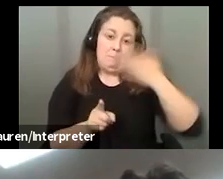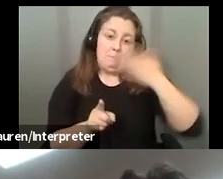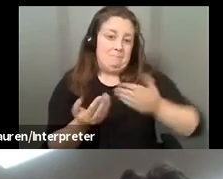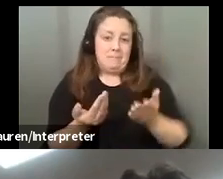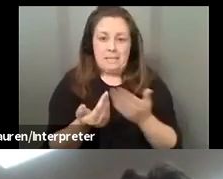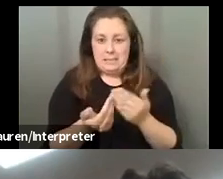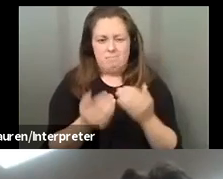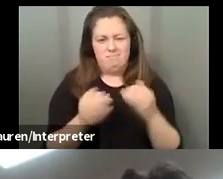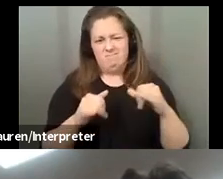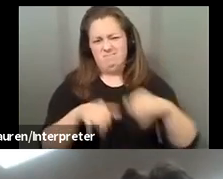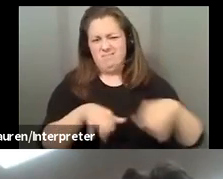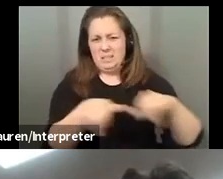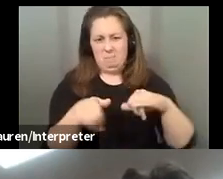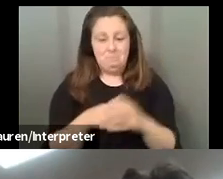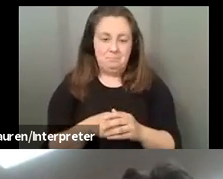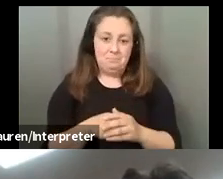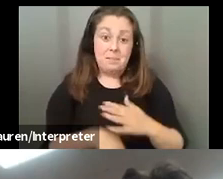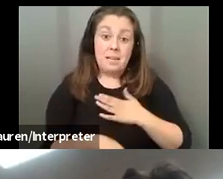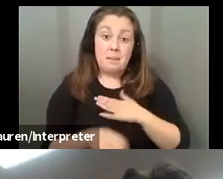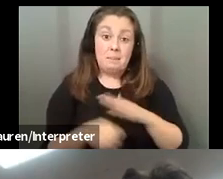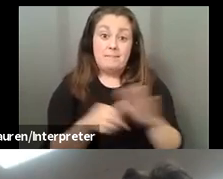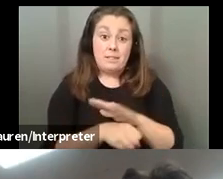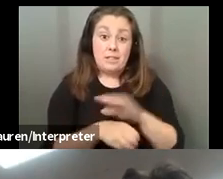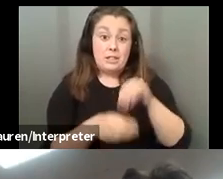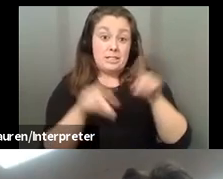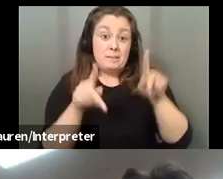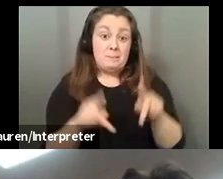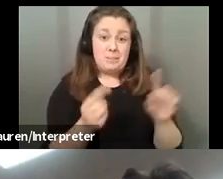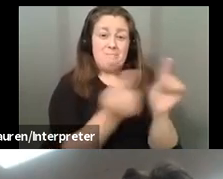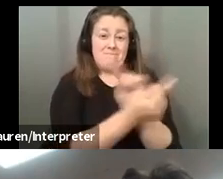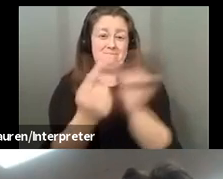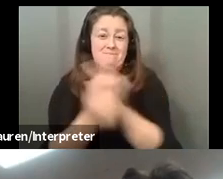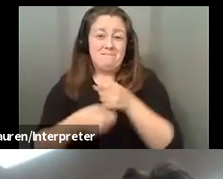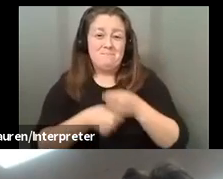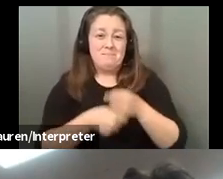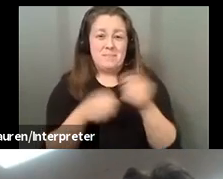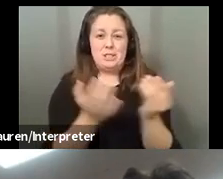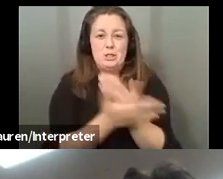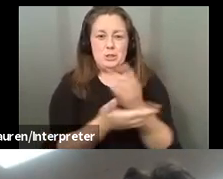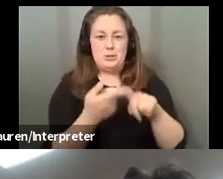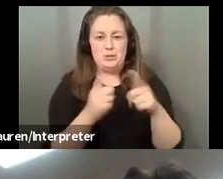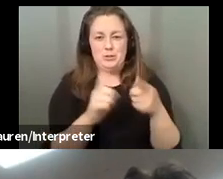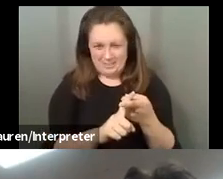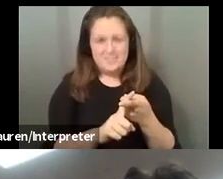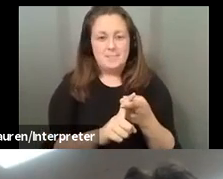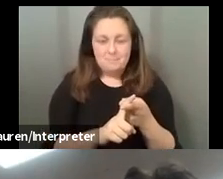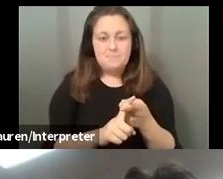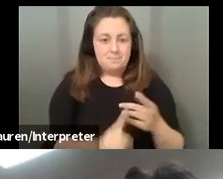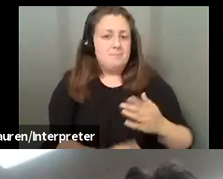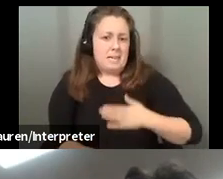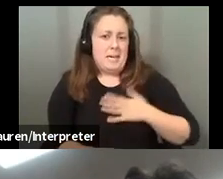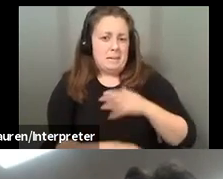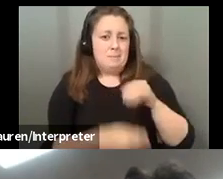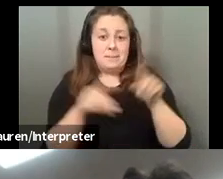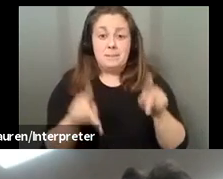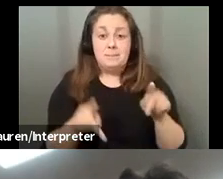that we are full in person so I can make new friends and get to know more people. I'm very happy we are going in person because then I don't